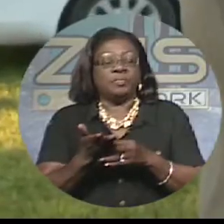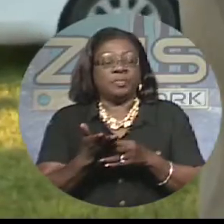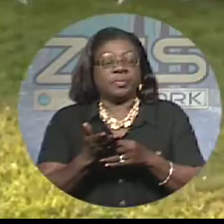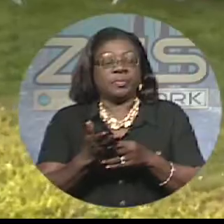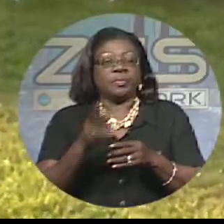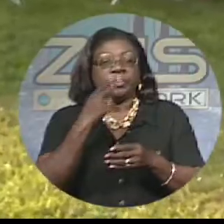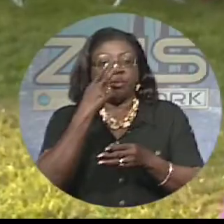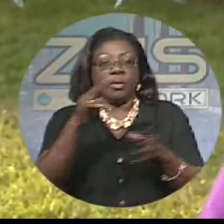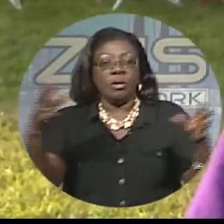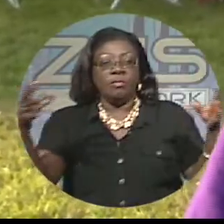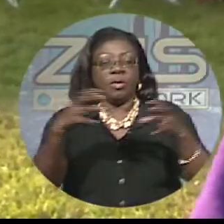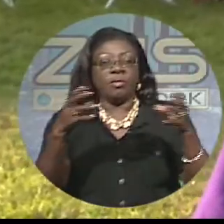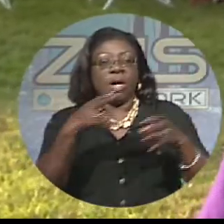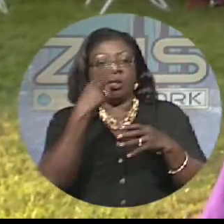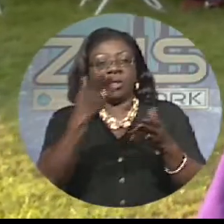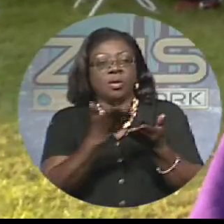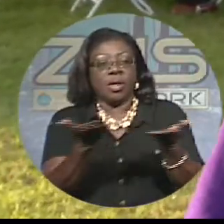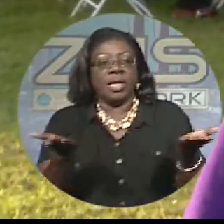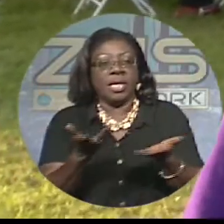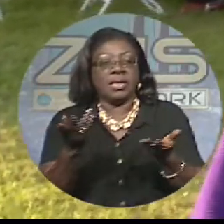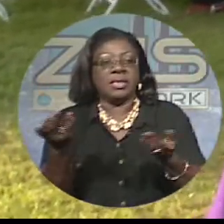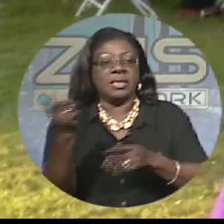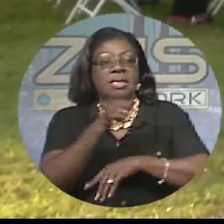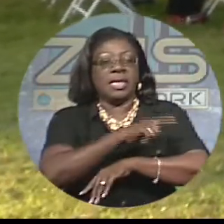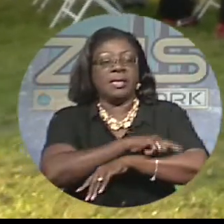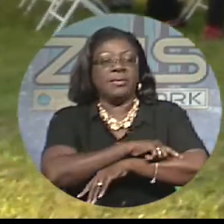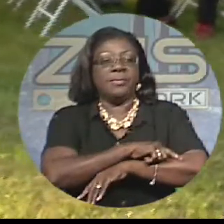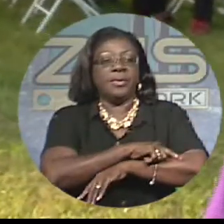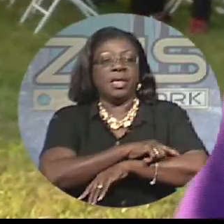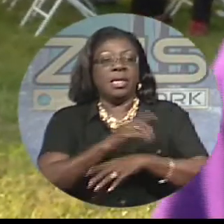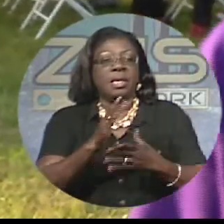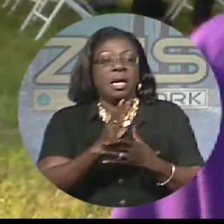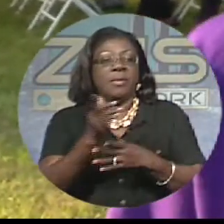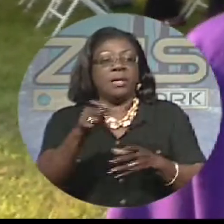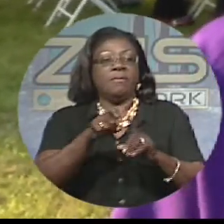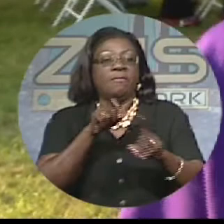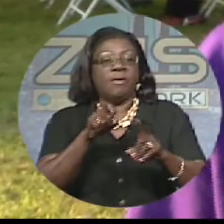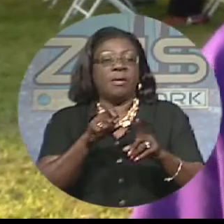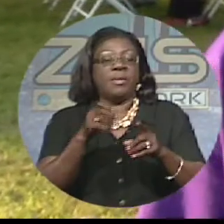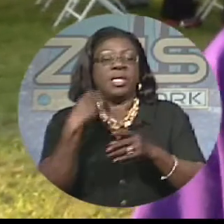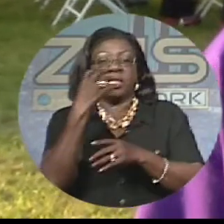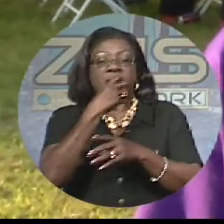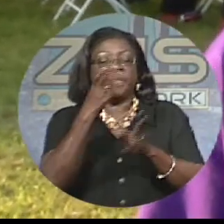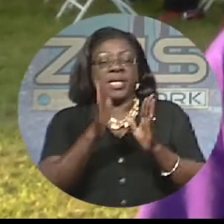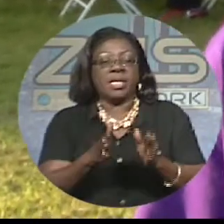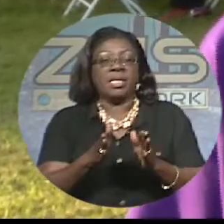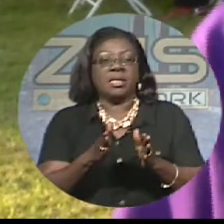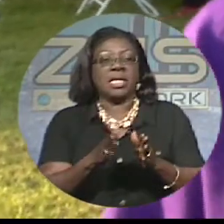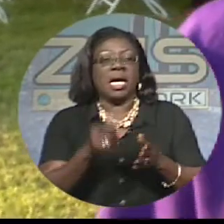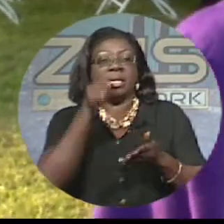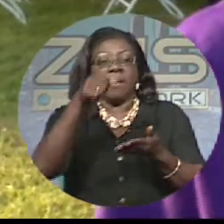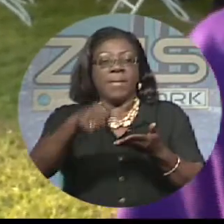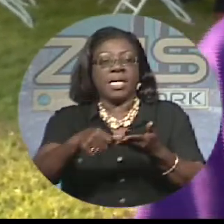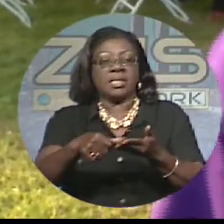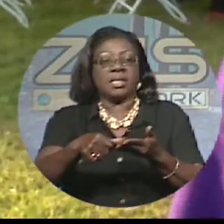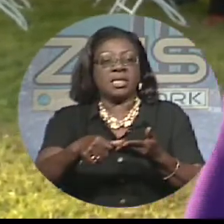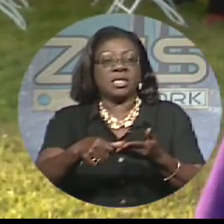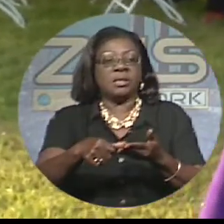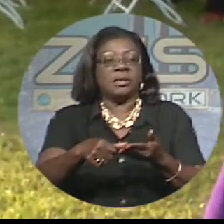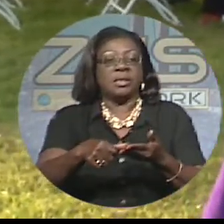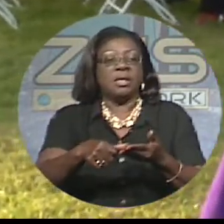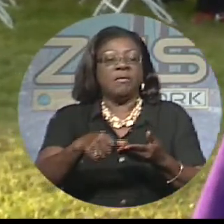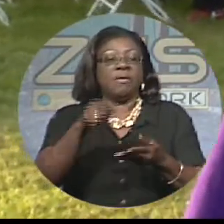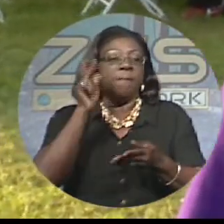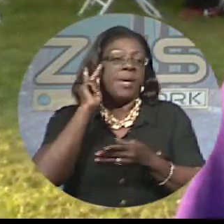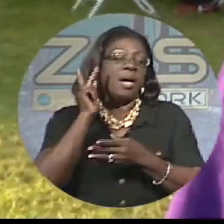we saw here today and the participation coming from the speakers and the message was